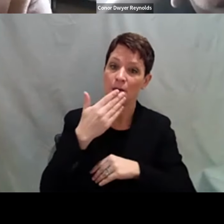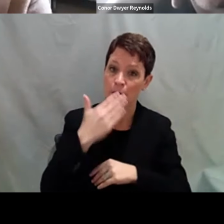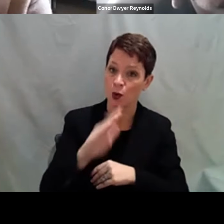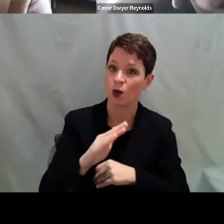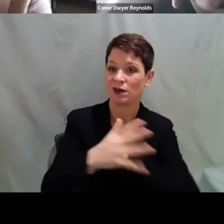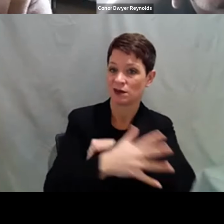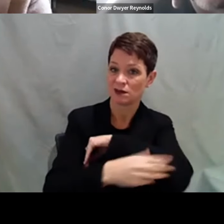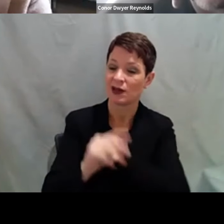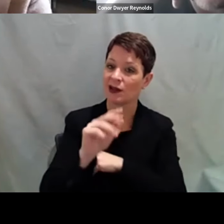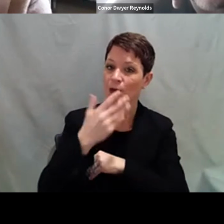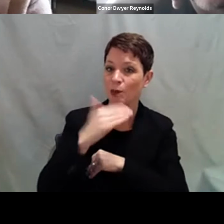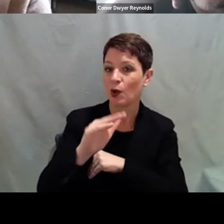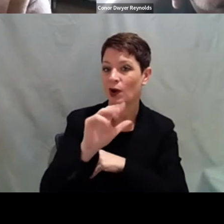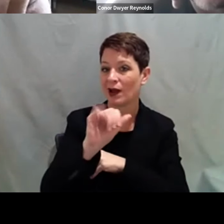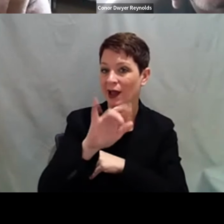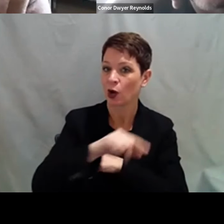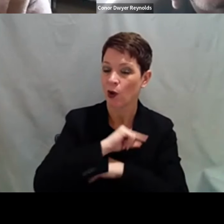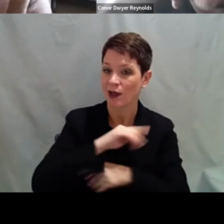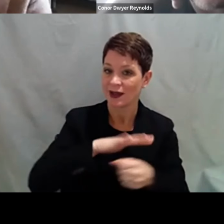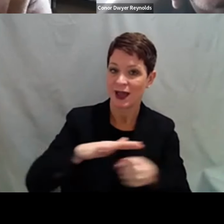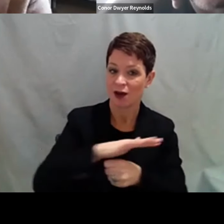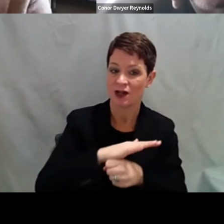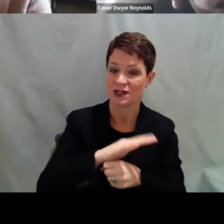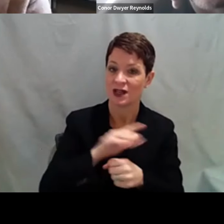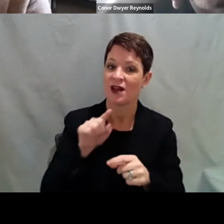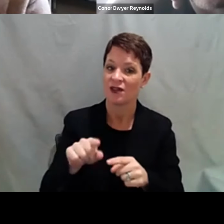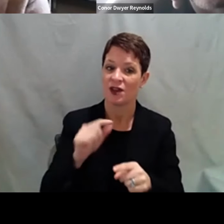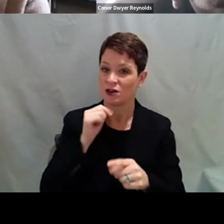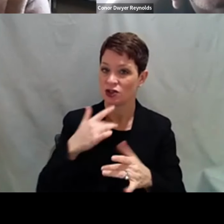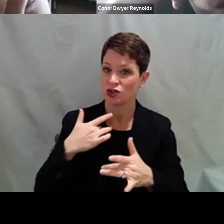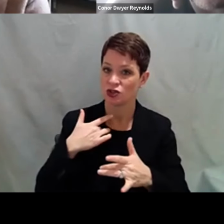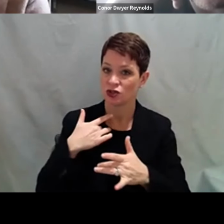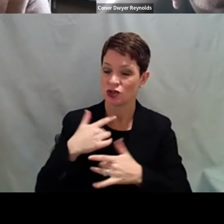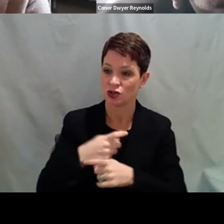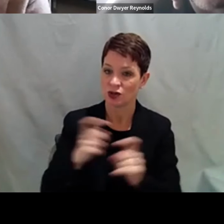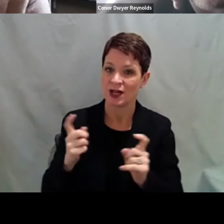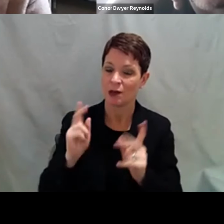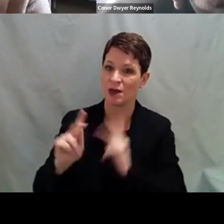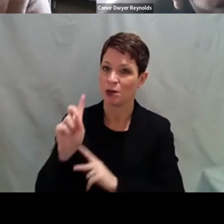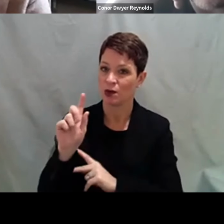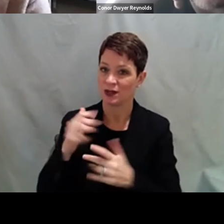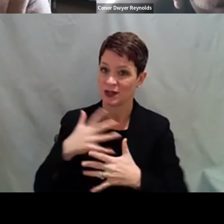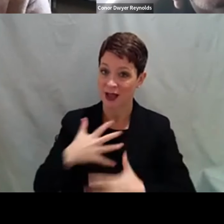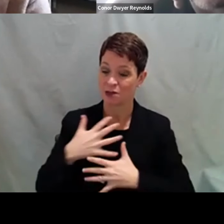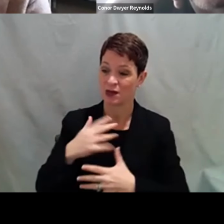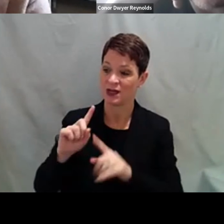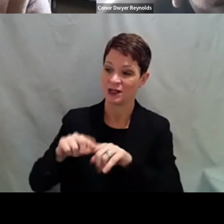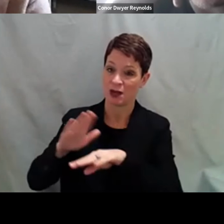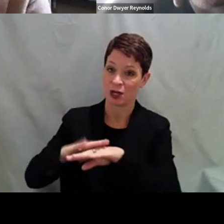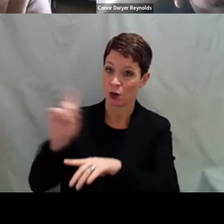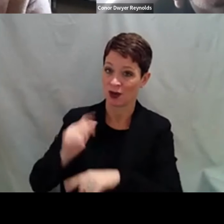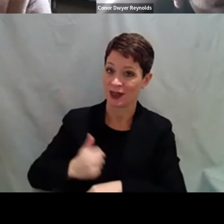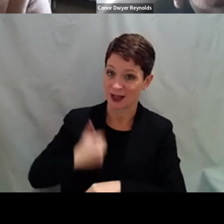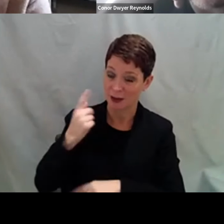areas, isn't the locality treating people sensitive to asthma differently based on where they live? And